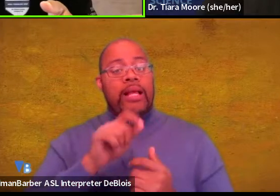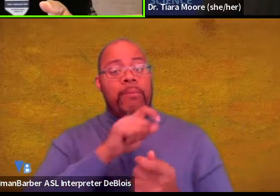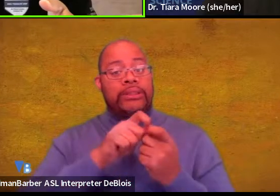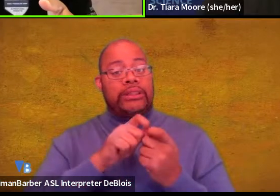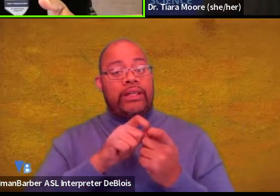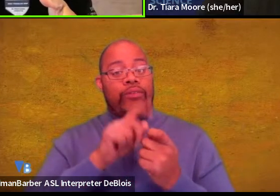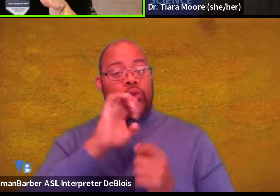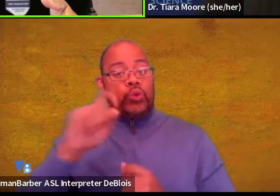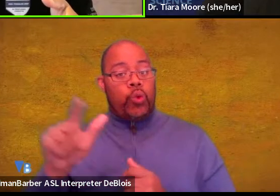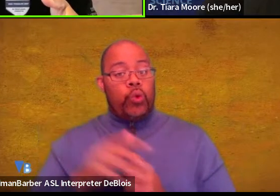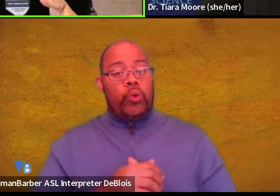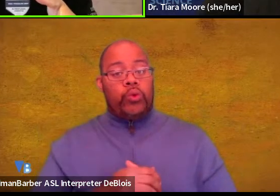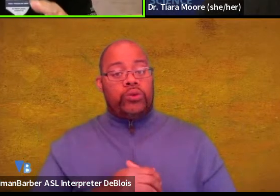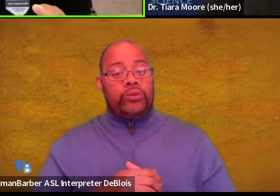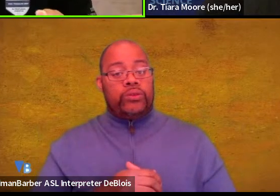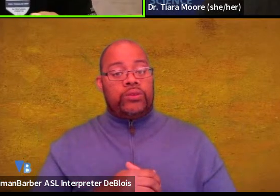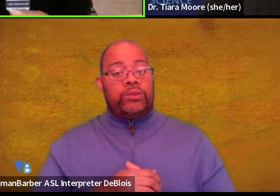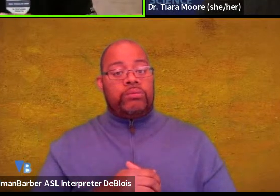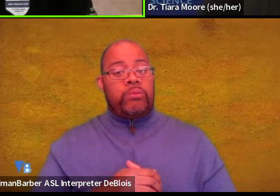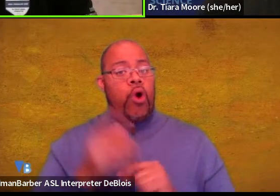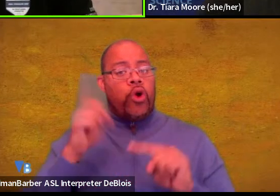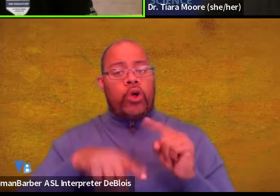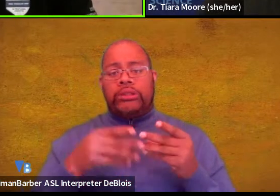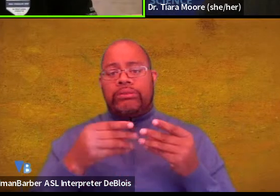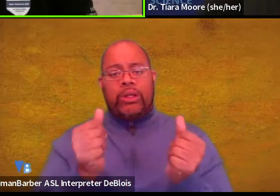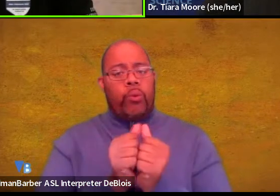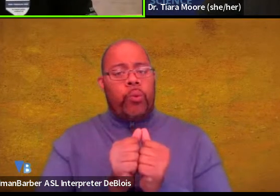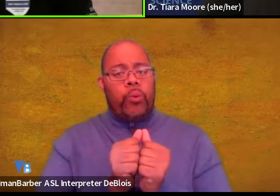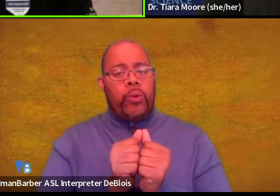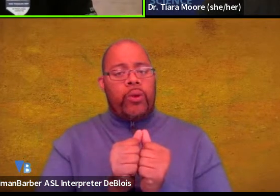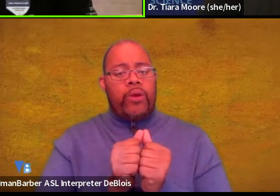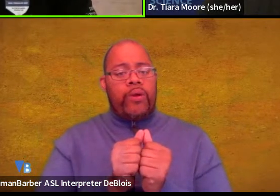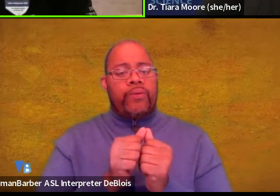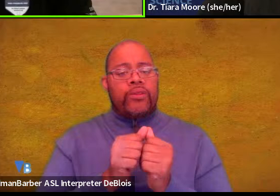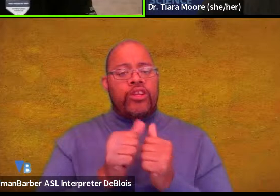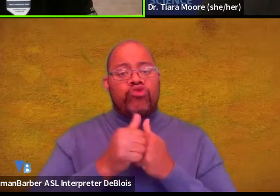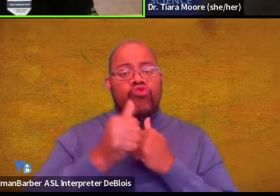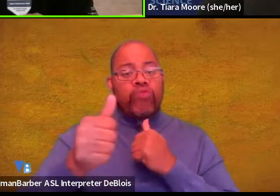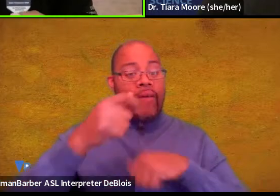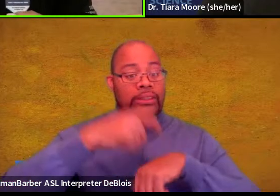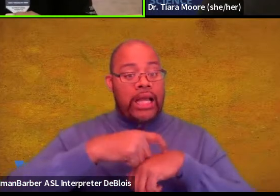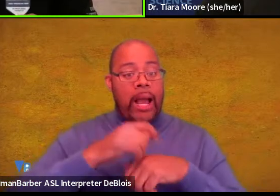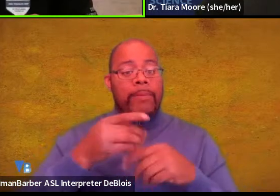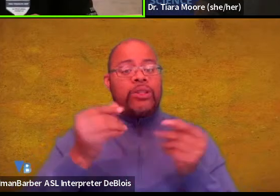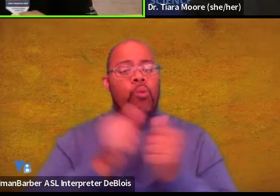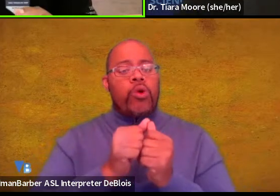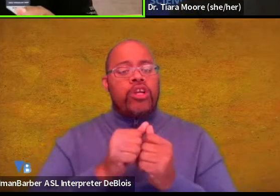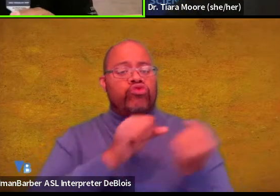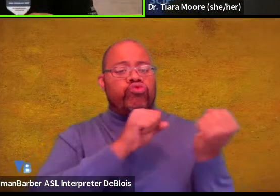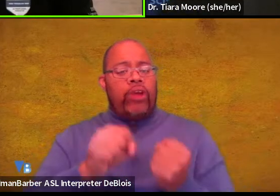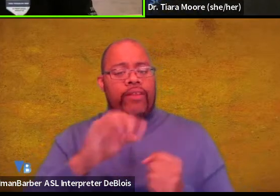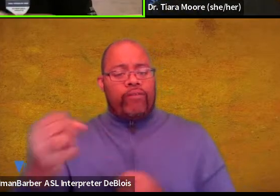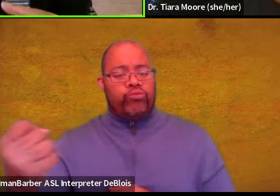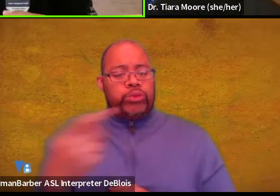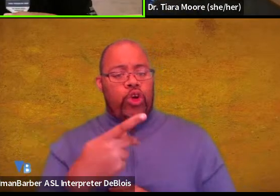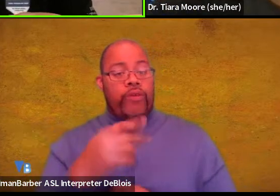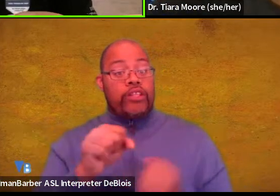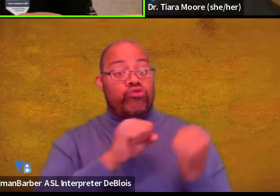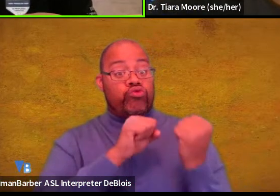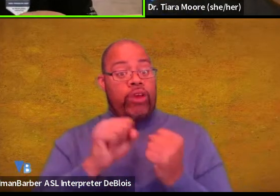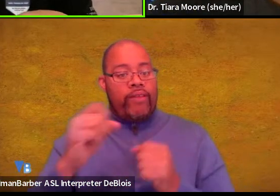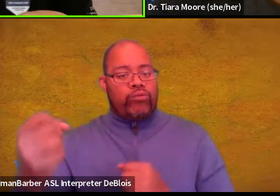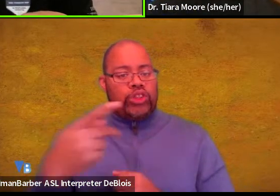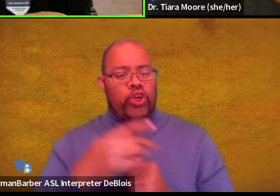particular instrument could not deal with the travel time. It dealt with the strength of the return. And the strength